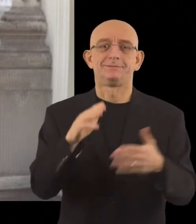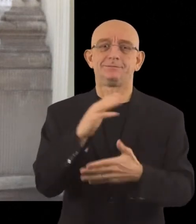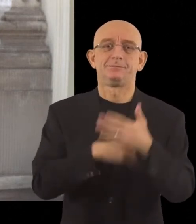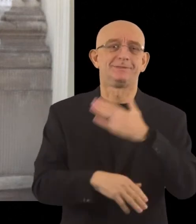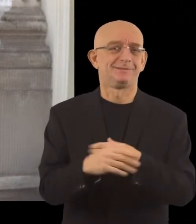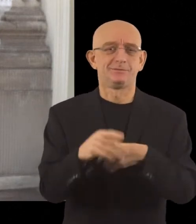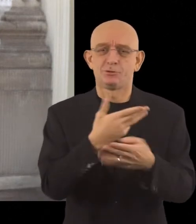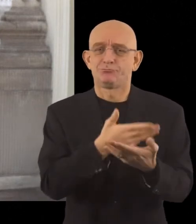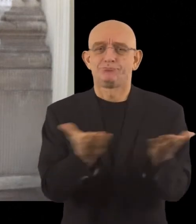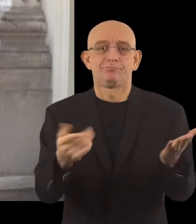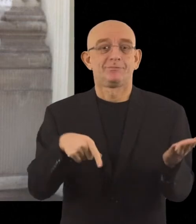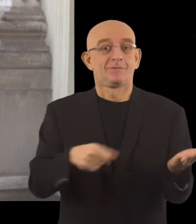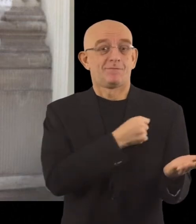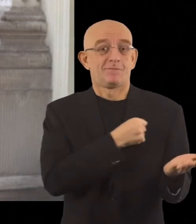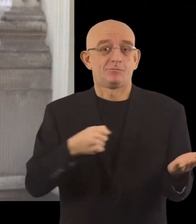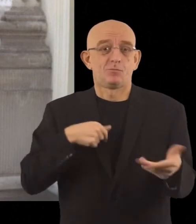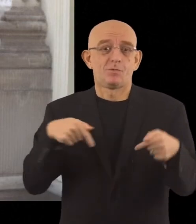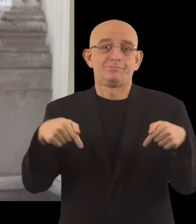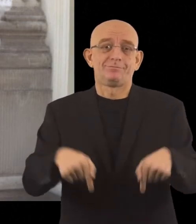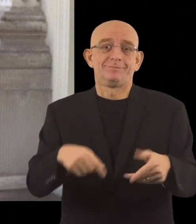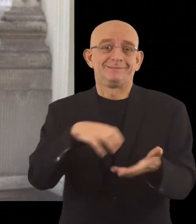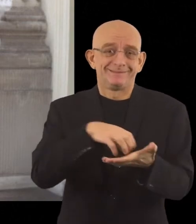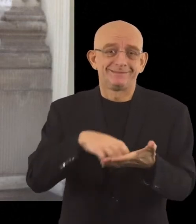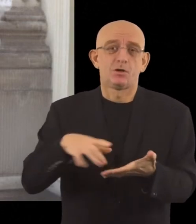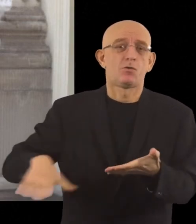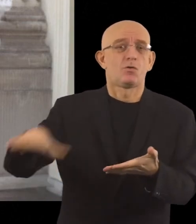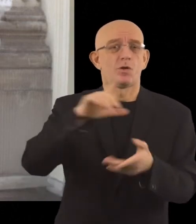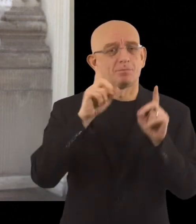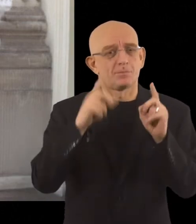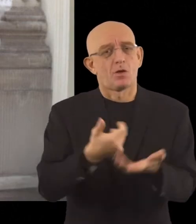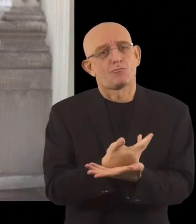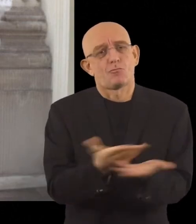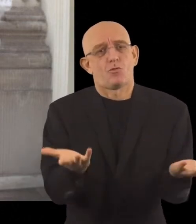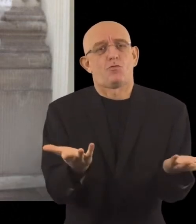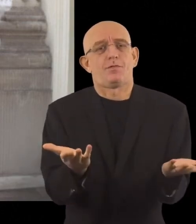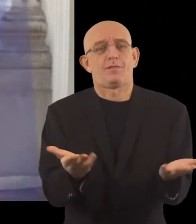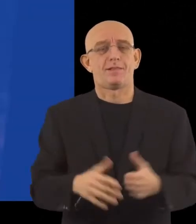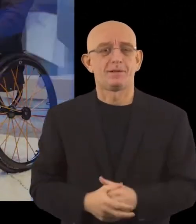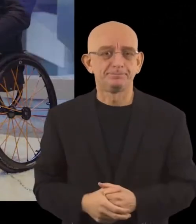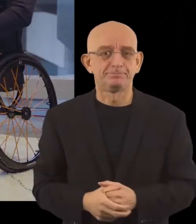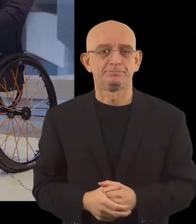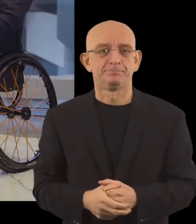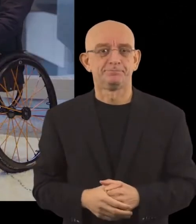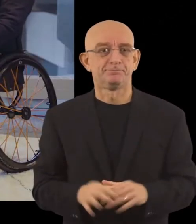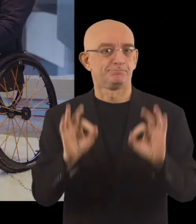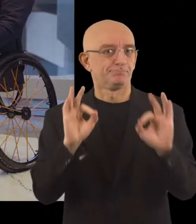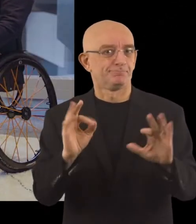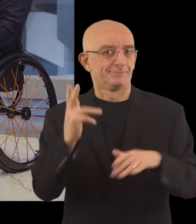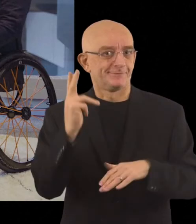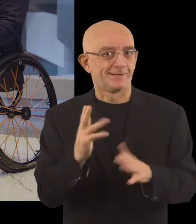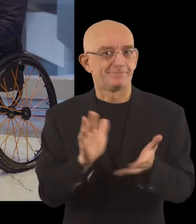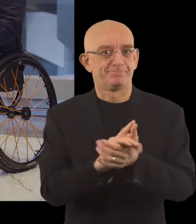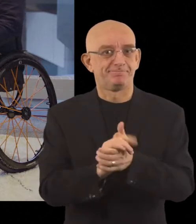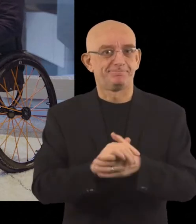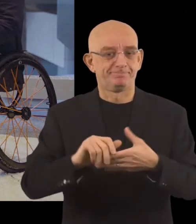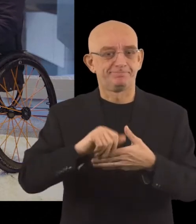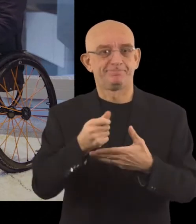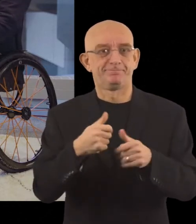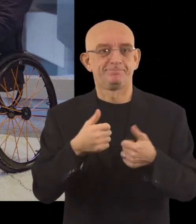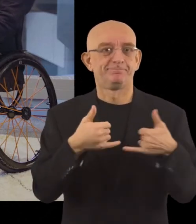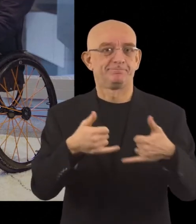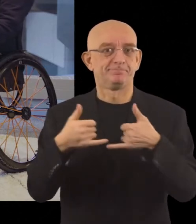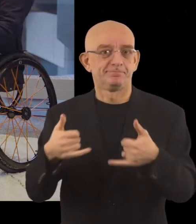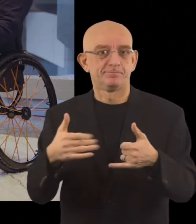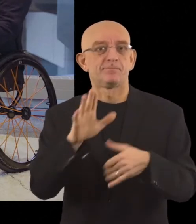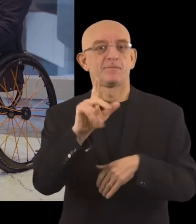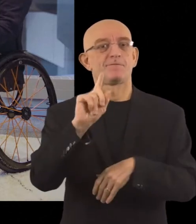niepełnosprawnościami. Bo tak jak Warszawa, wszystkie miasta powinny być dla wszystkich. Well, let's start handing out awards. We're going to start